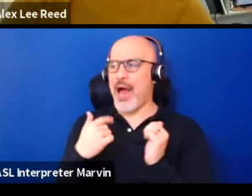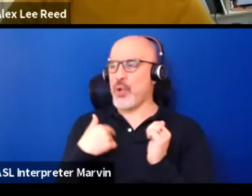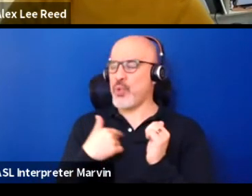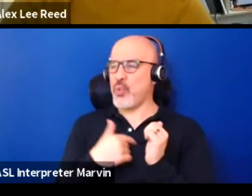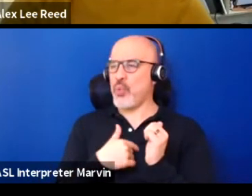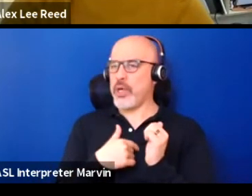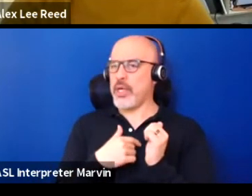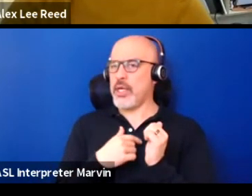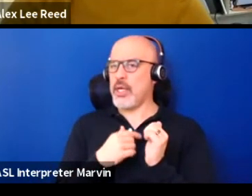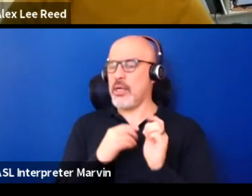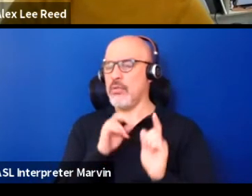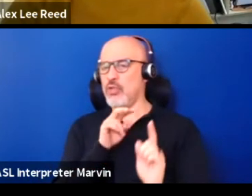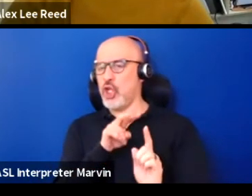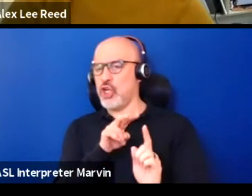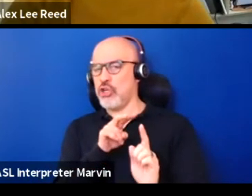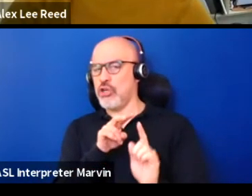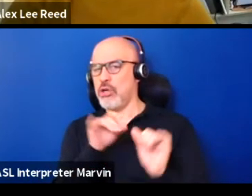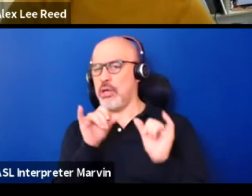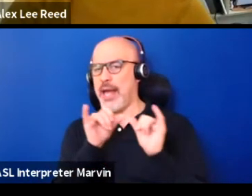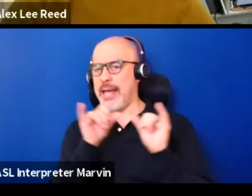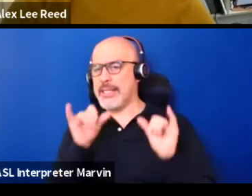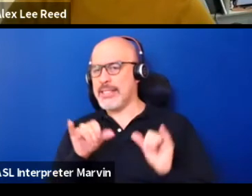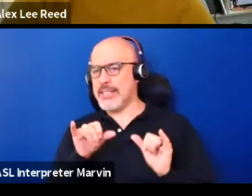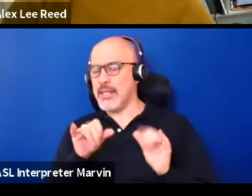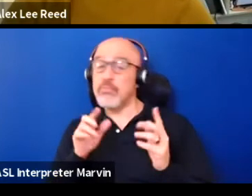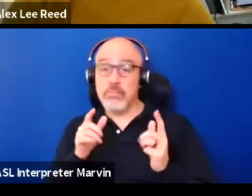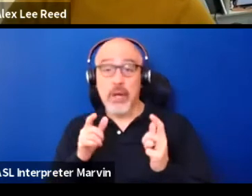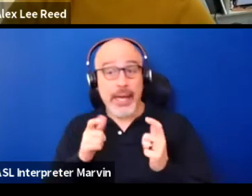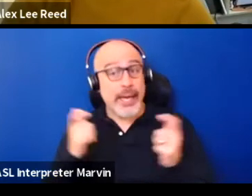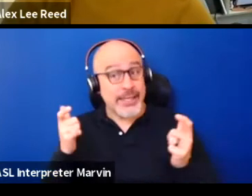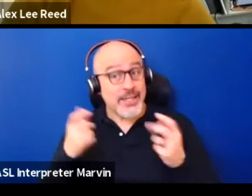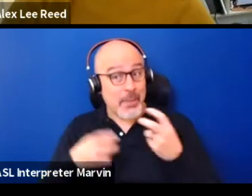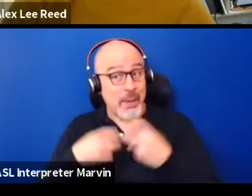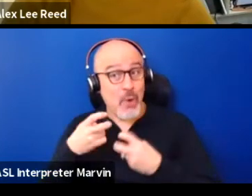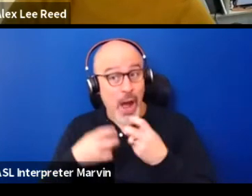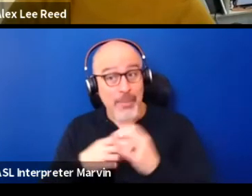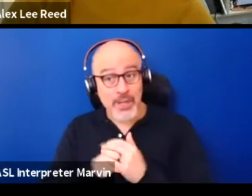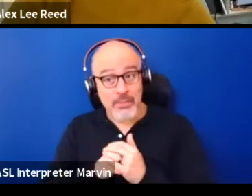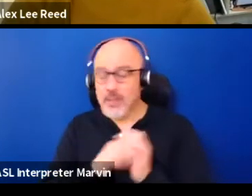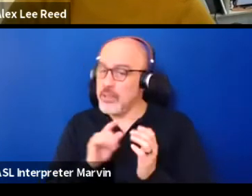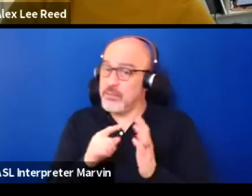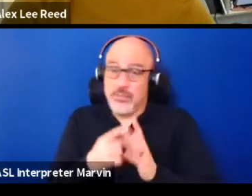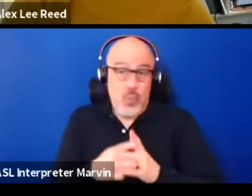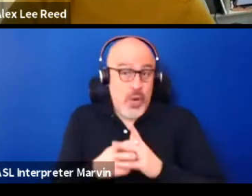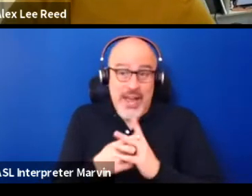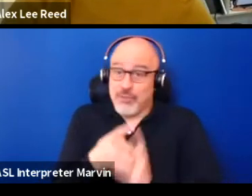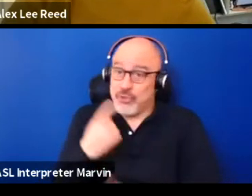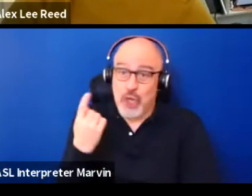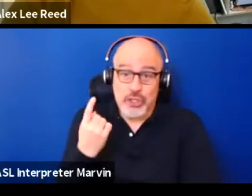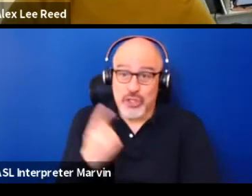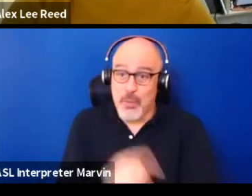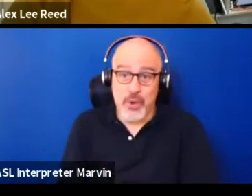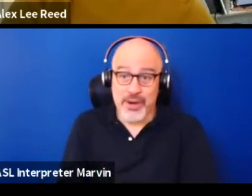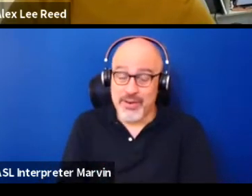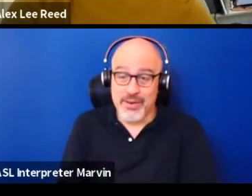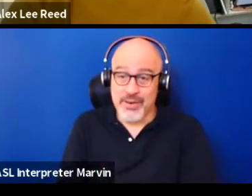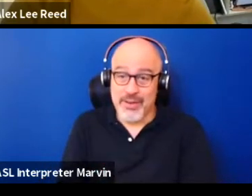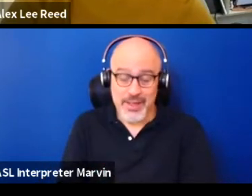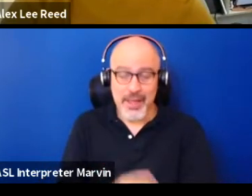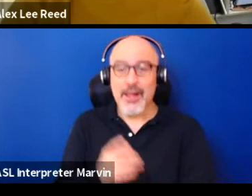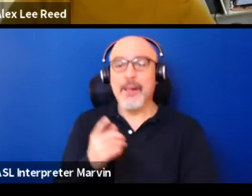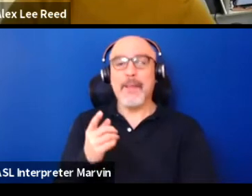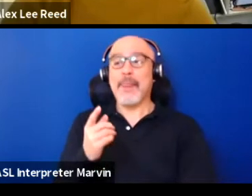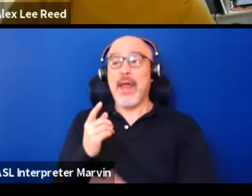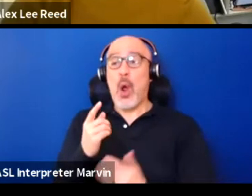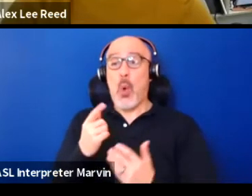at the systems? It's a big problem, right? We have to start somewhere. And I think one of the things that we